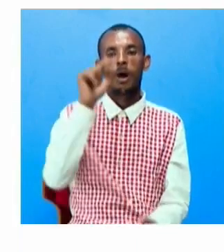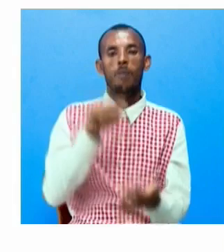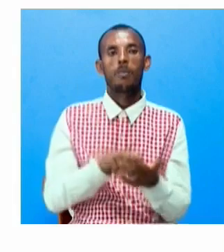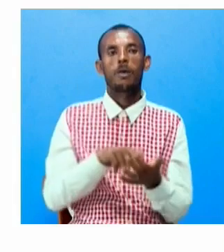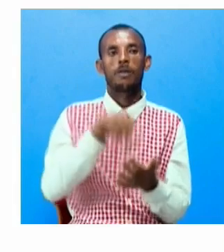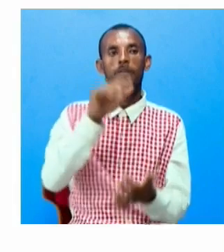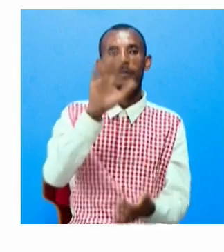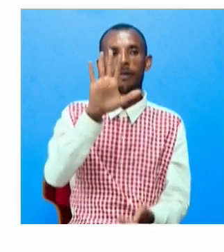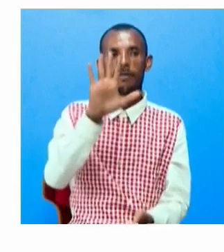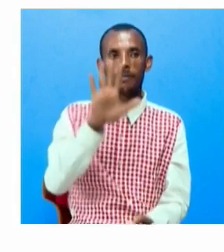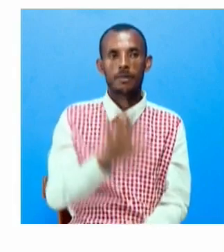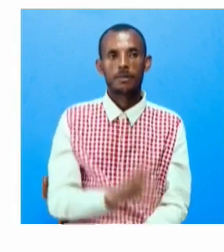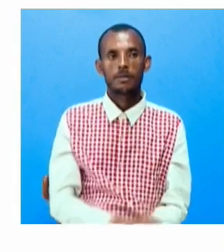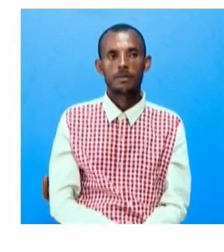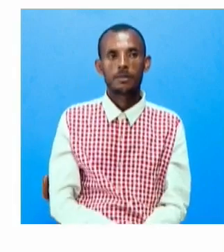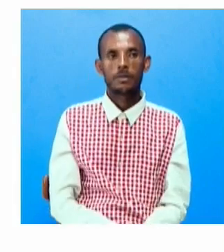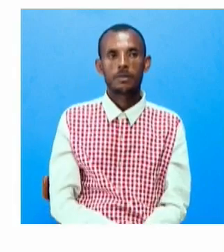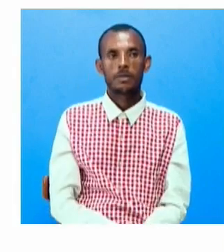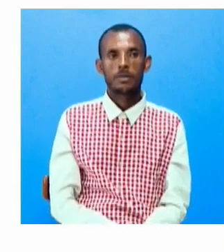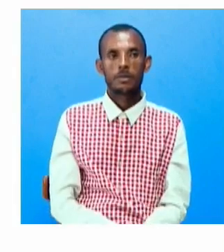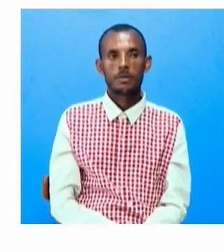1.5.